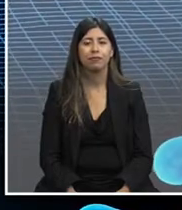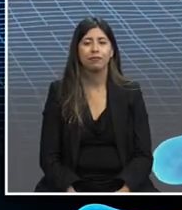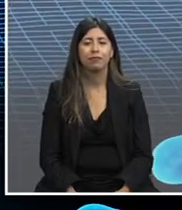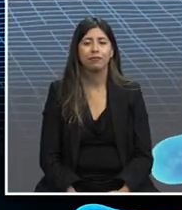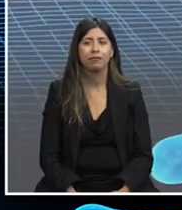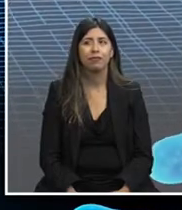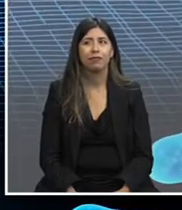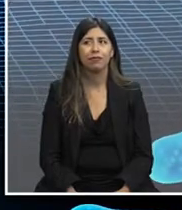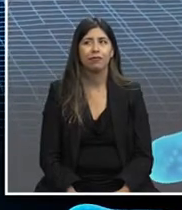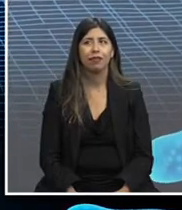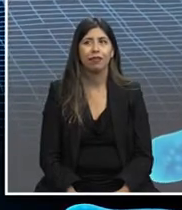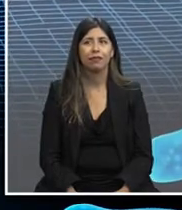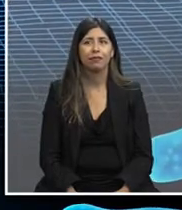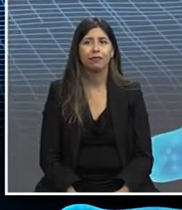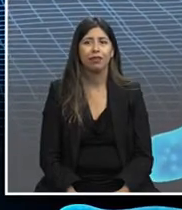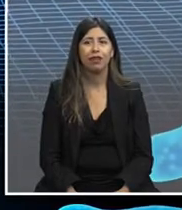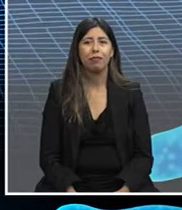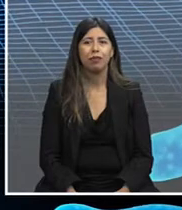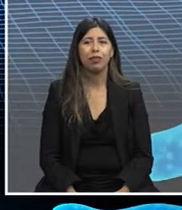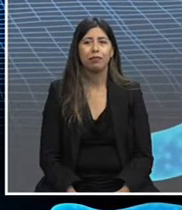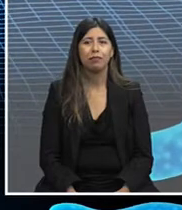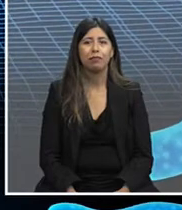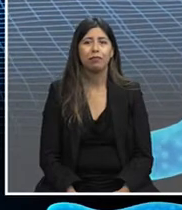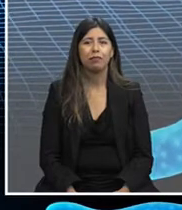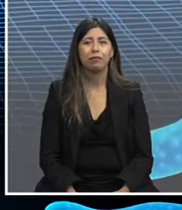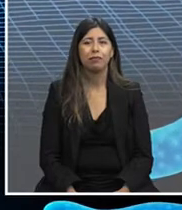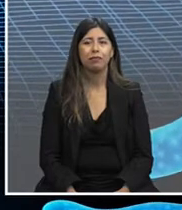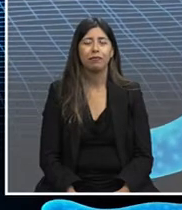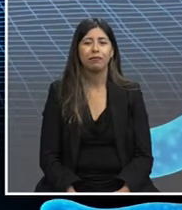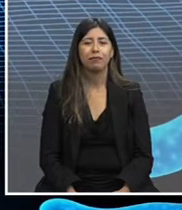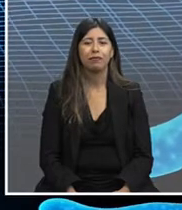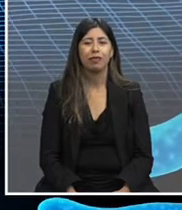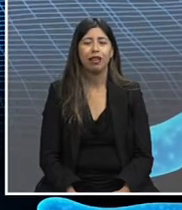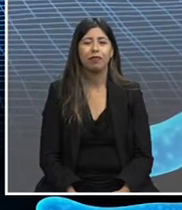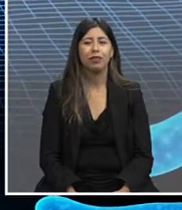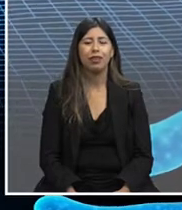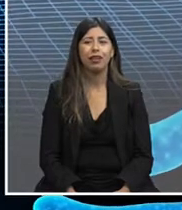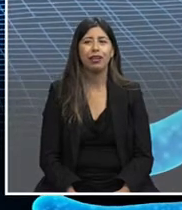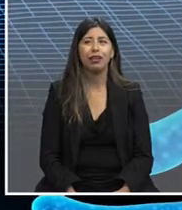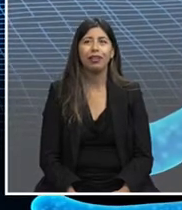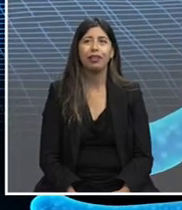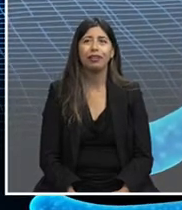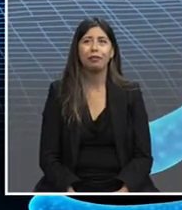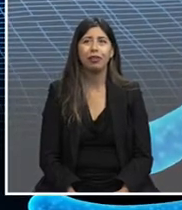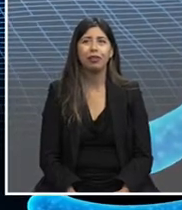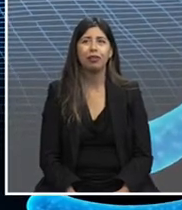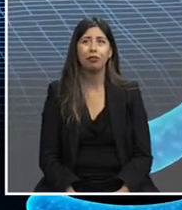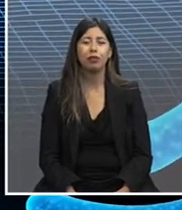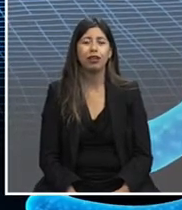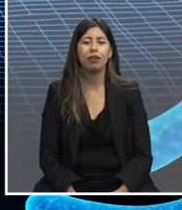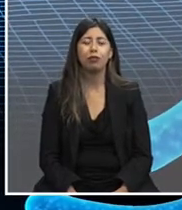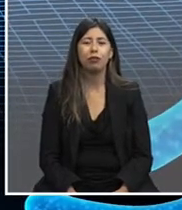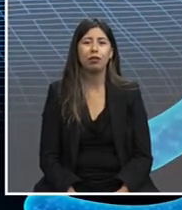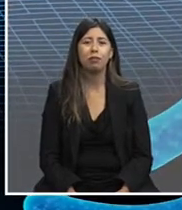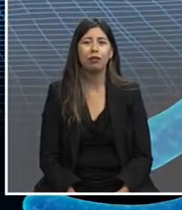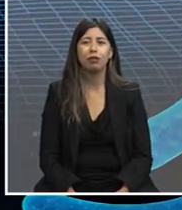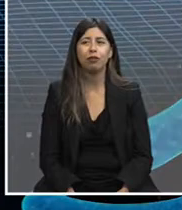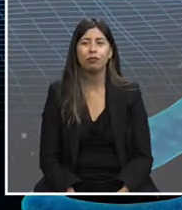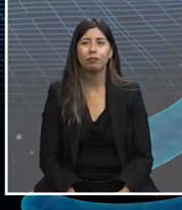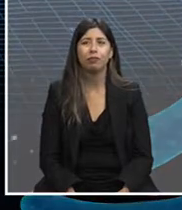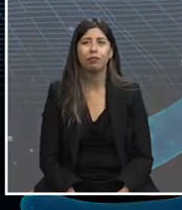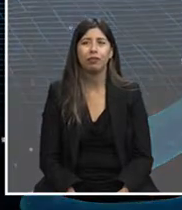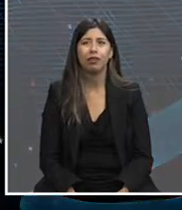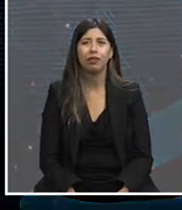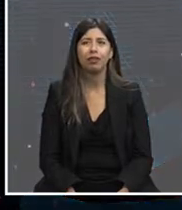across time as well as space. If each generation had to learn everything anew, then even a crude iron